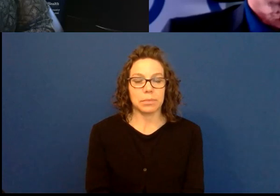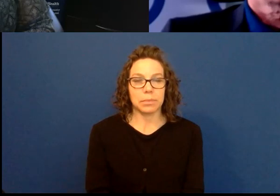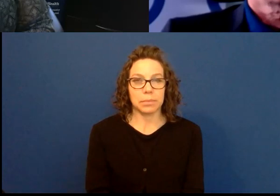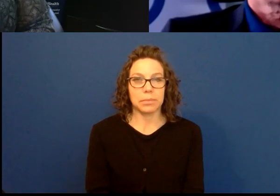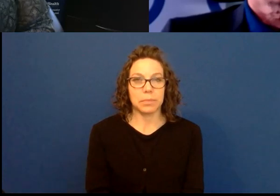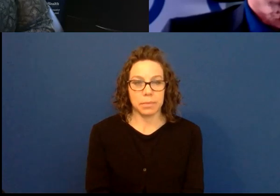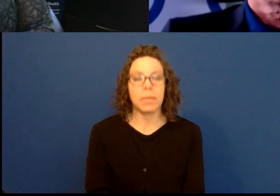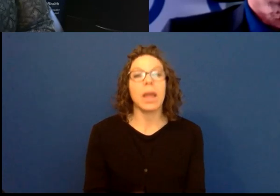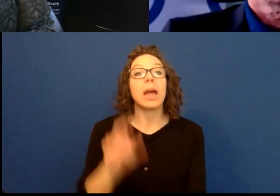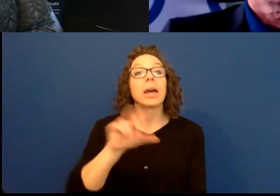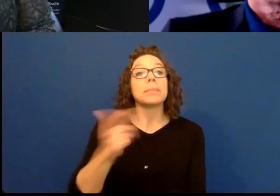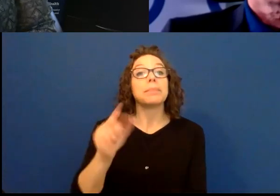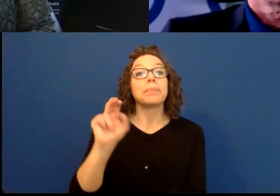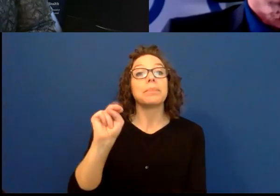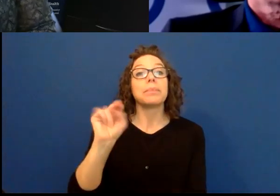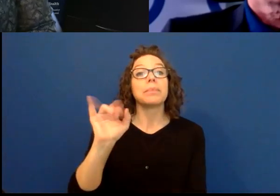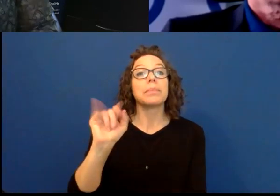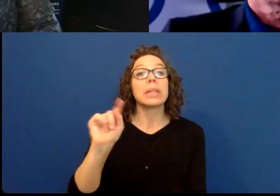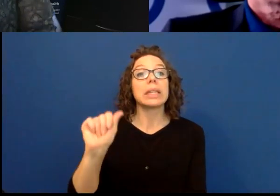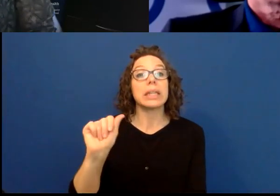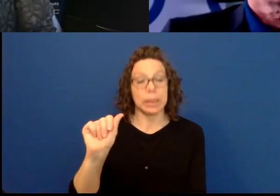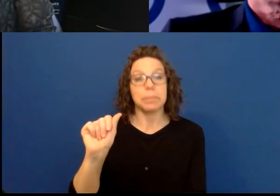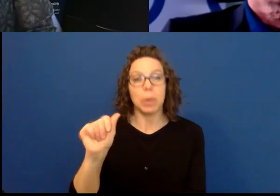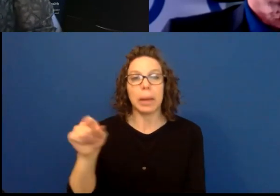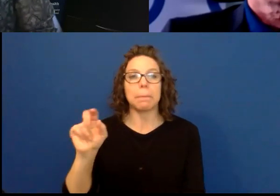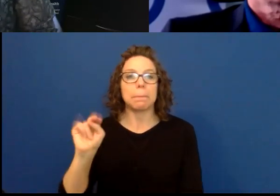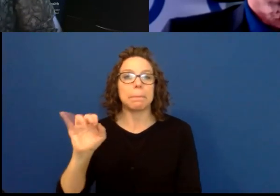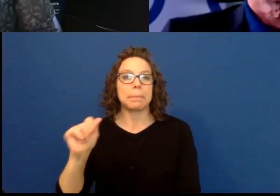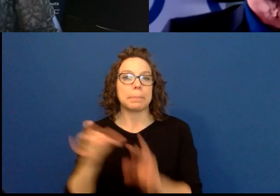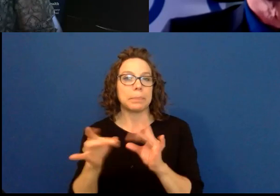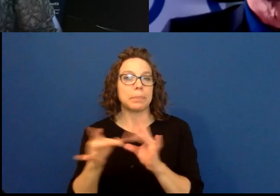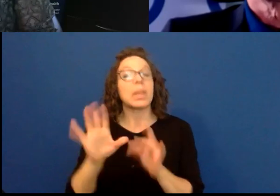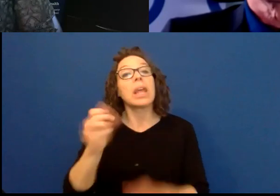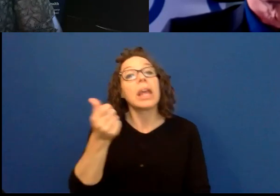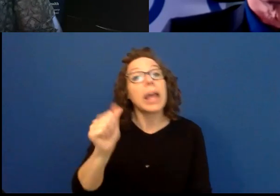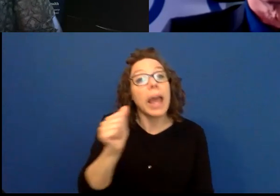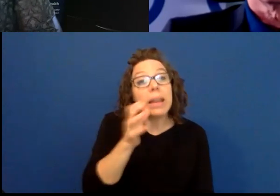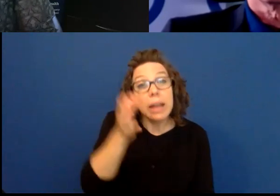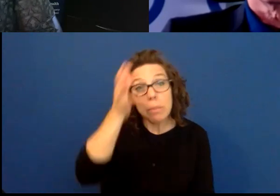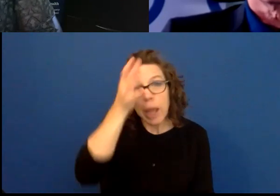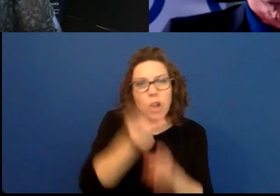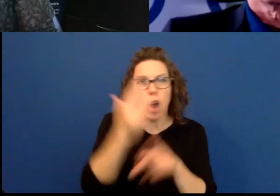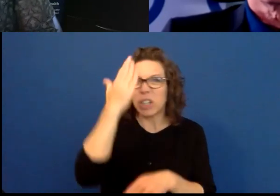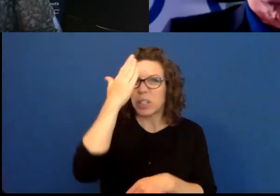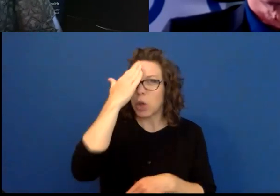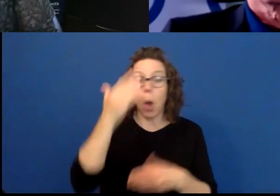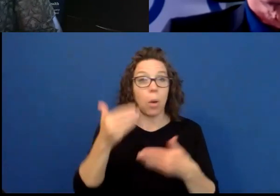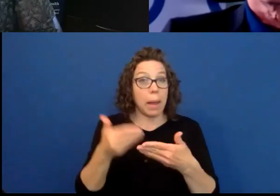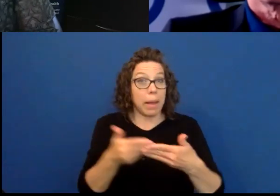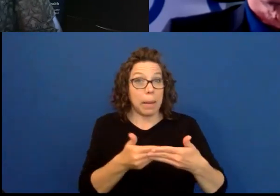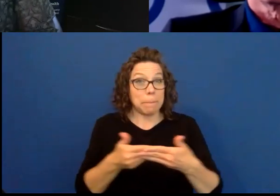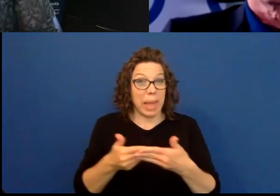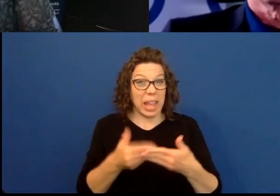Okay, go ahead, Nita. Sure. Any parent or guardian knows how quickly a baby can go through a pack of